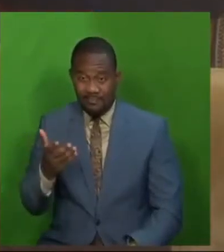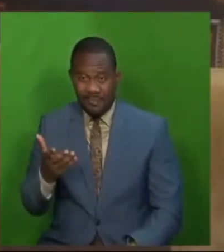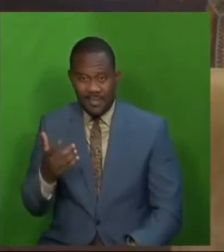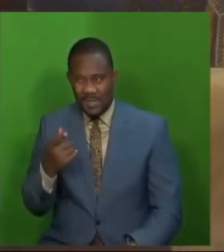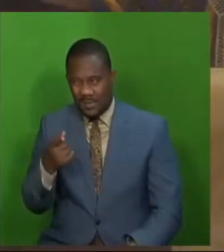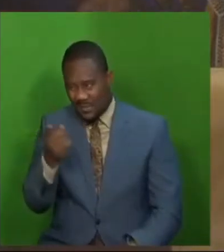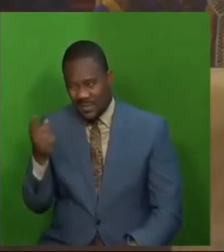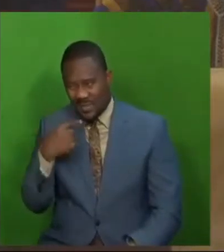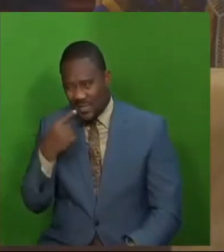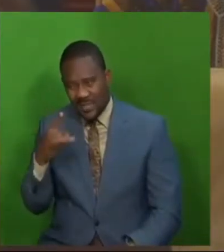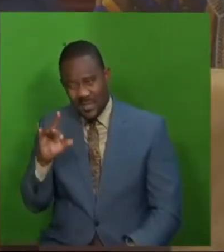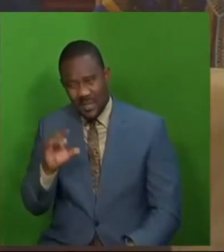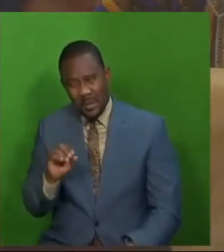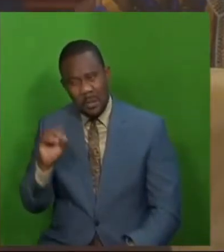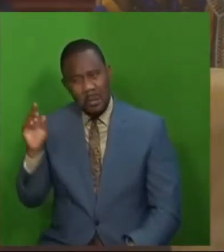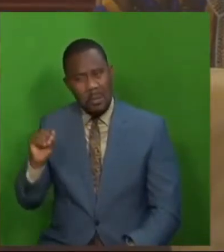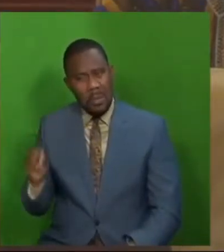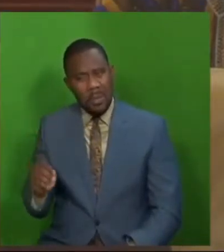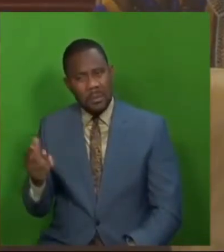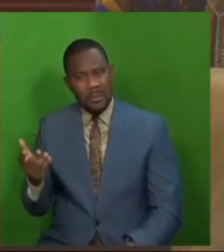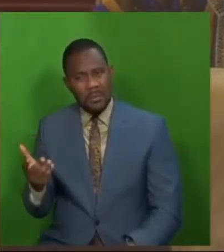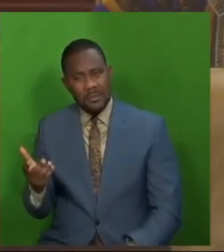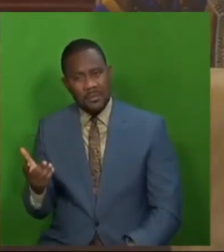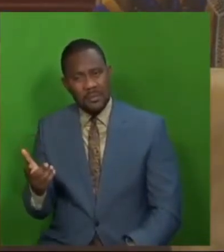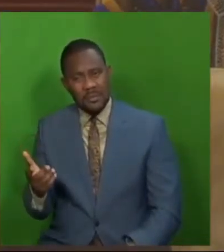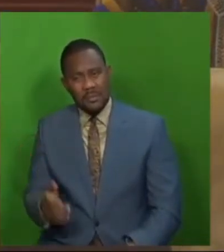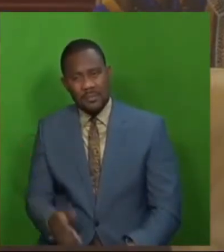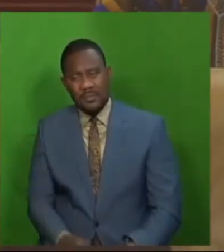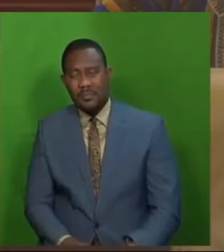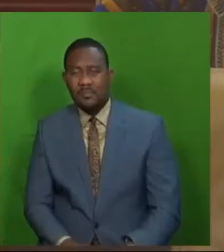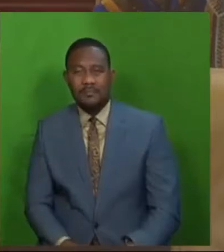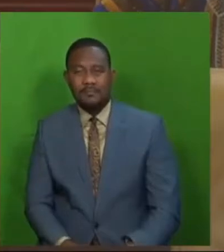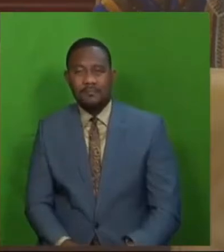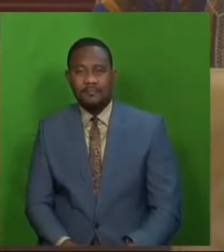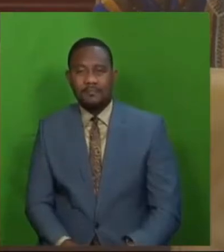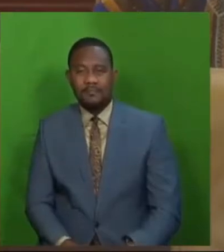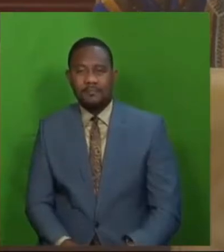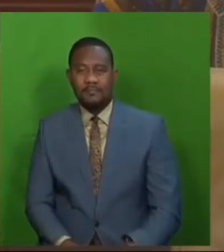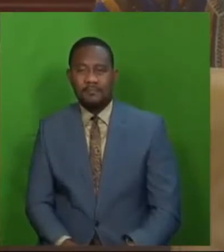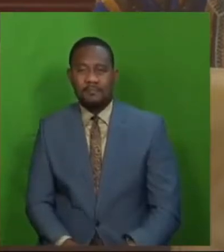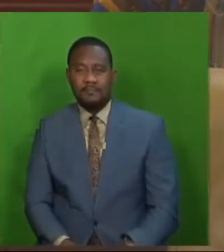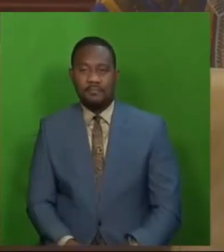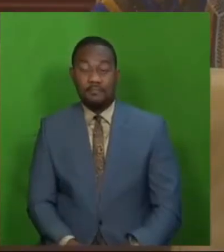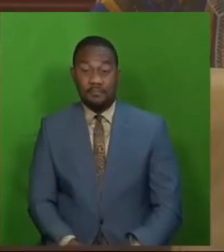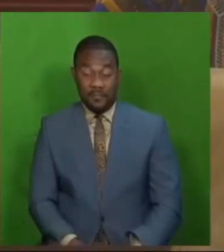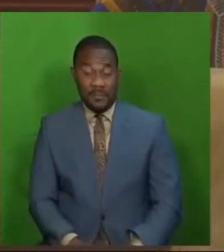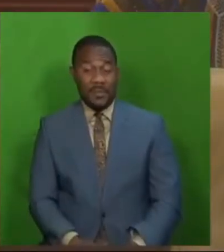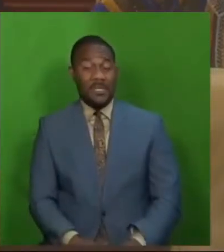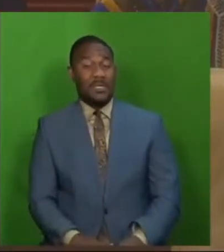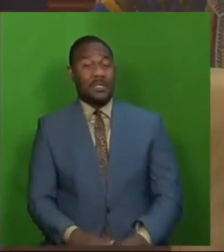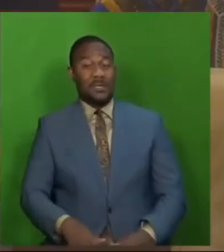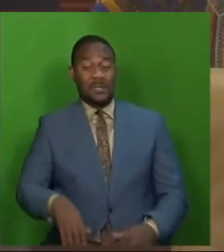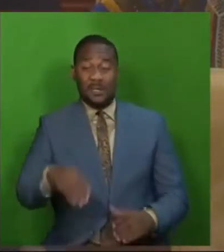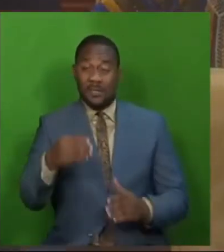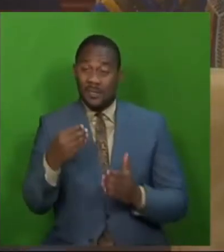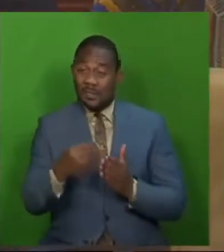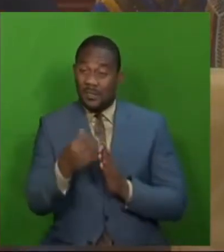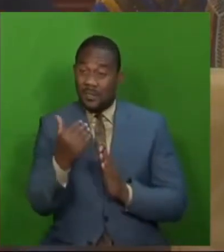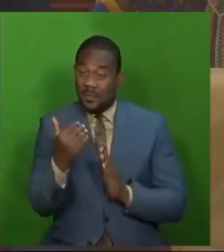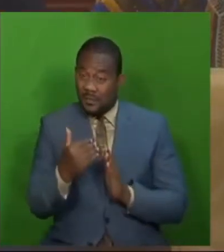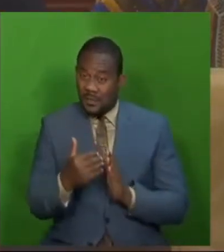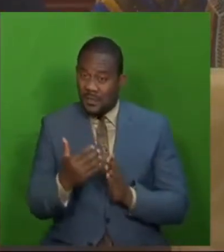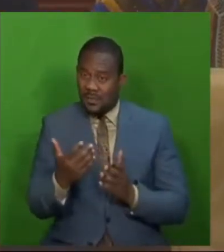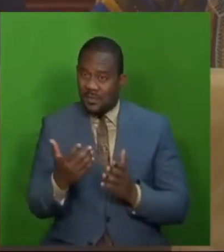80% everywhere, as if they have done something. Mr. Speaker, the budget will give us another opportunity to interrogate those issues further. But